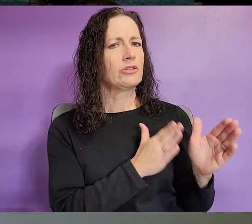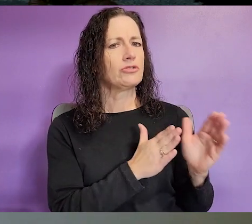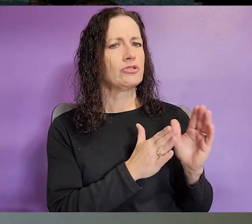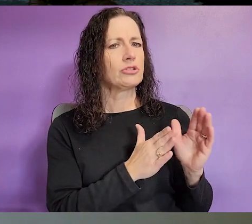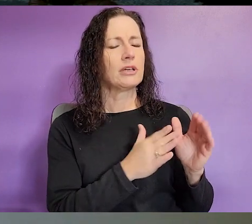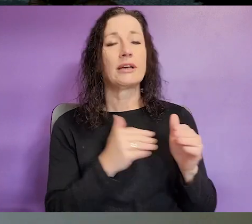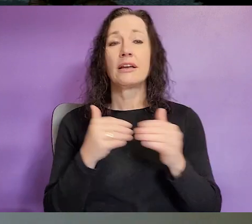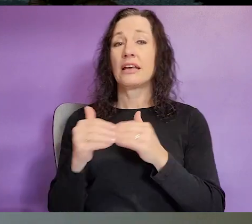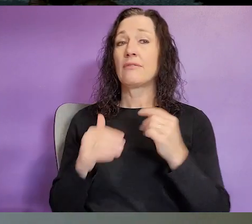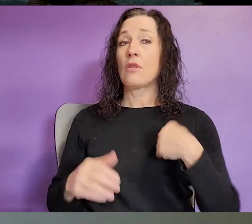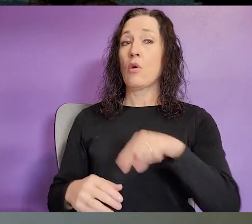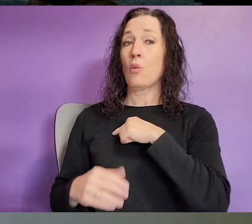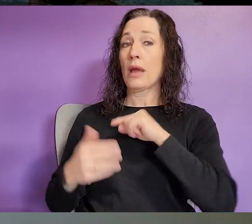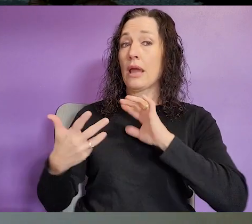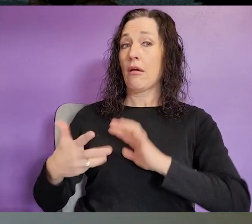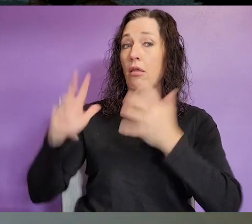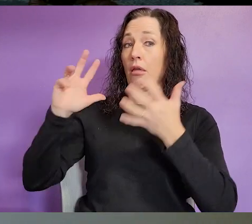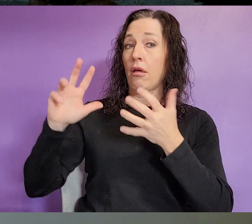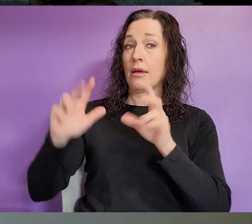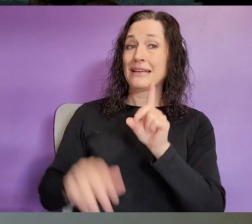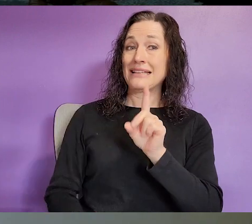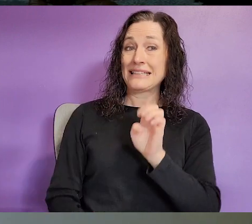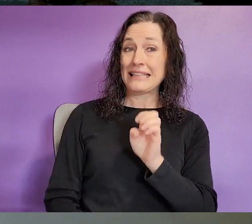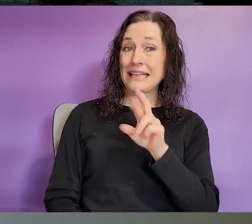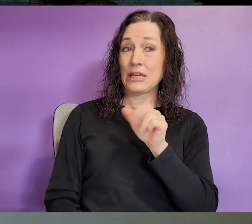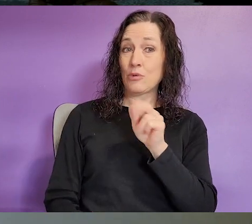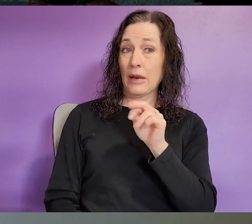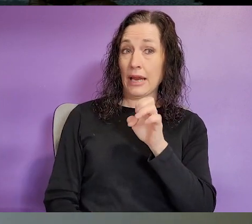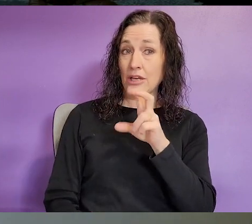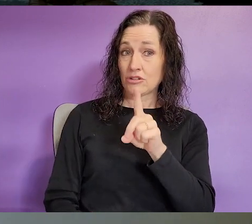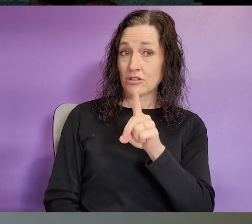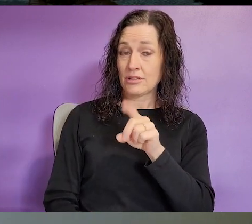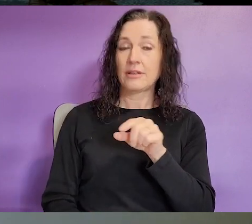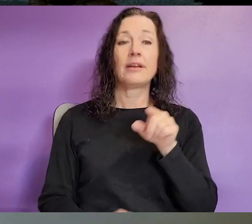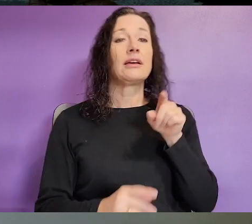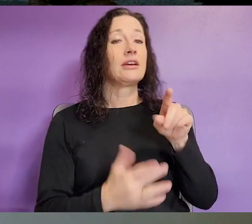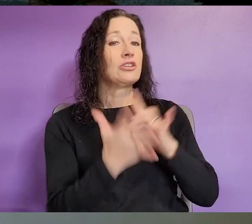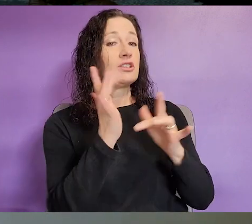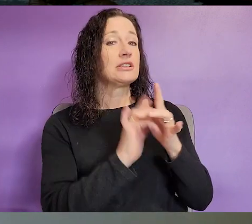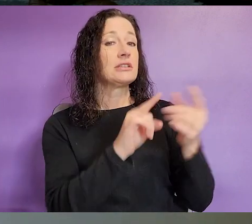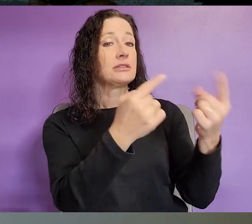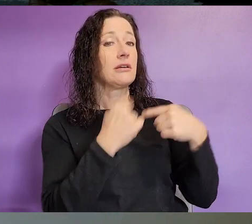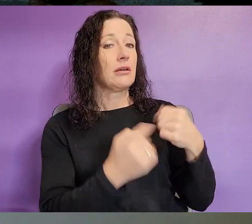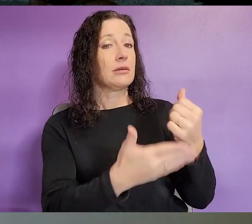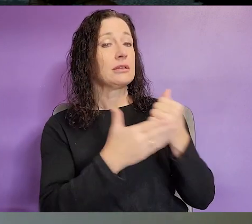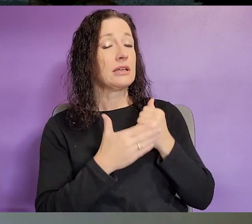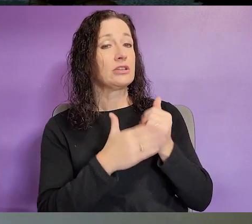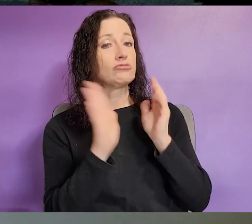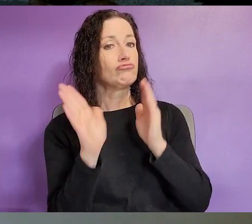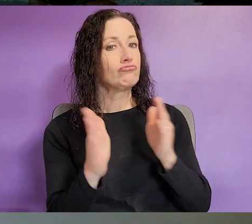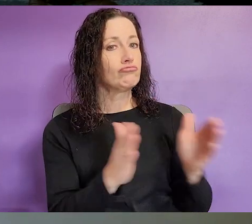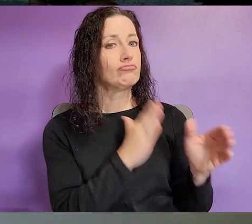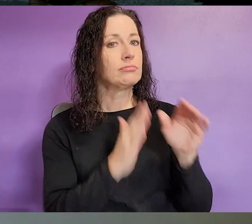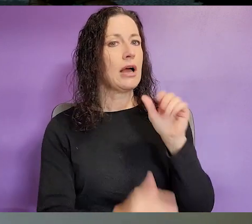our derangement, if you want to say. And that